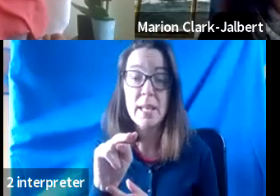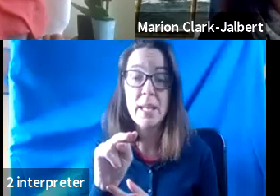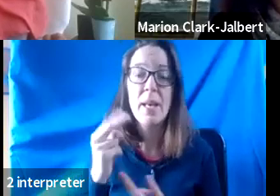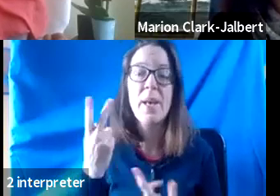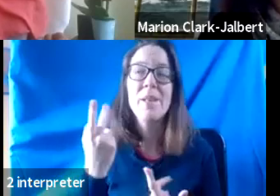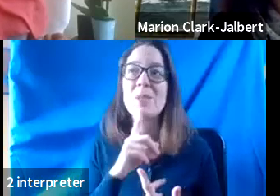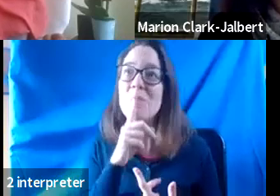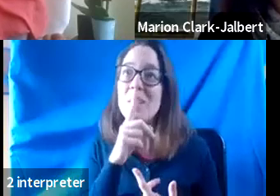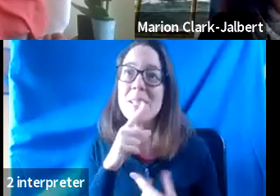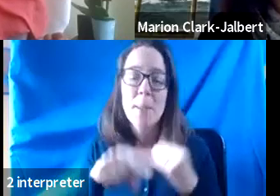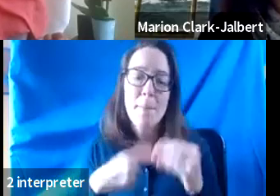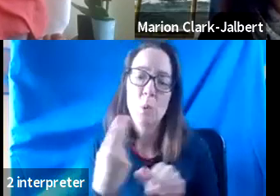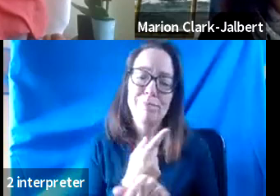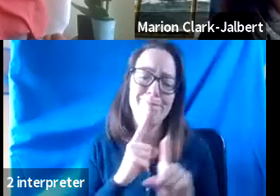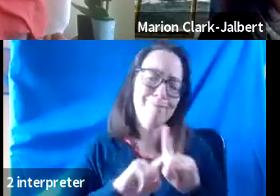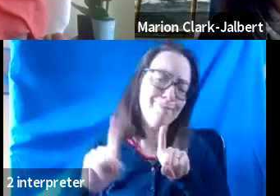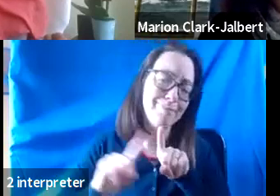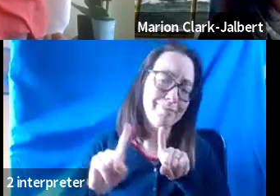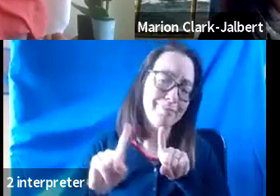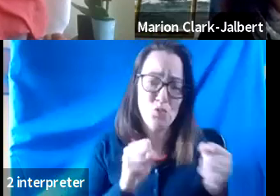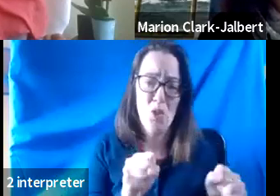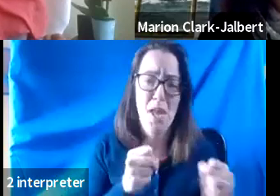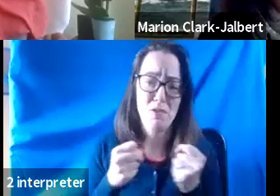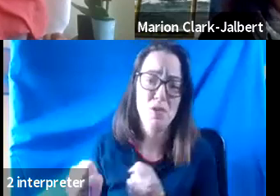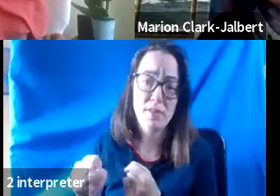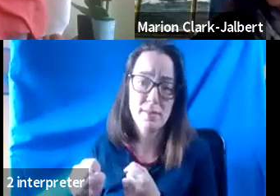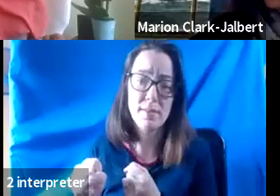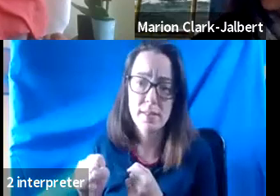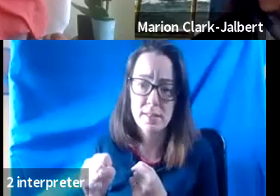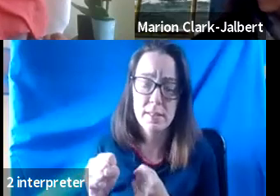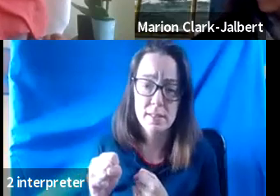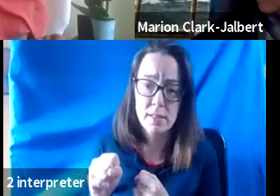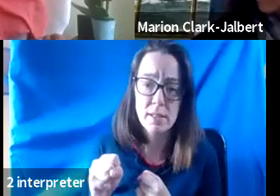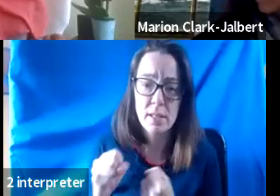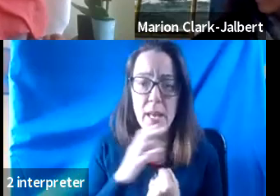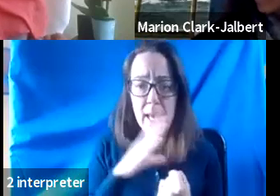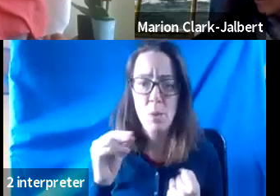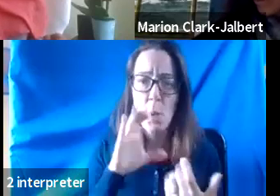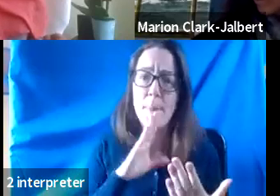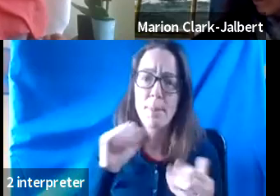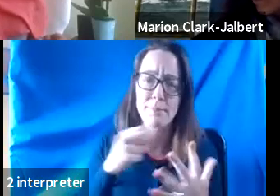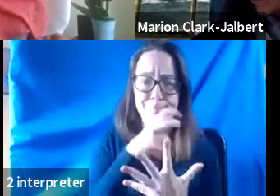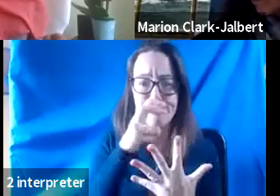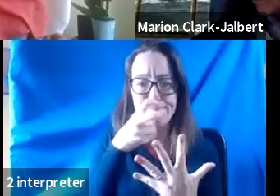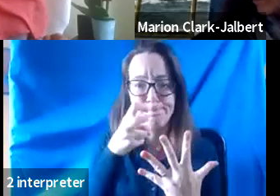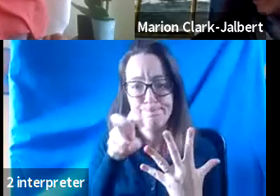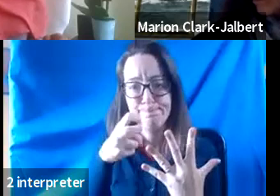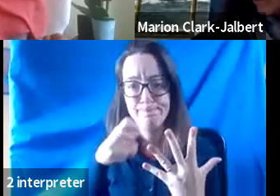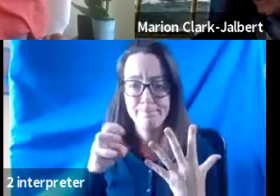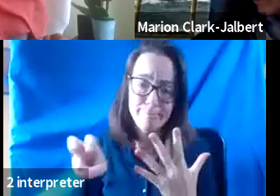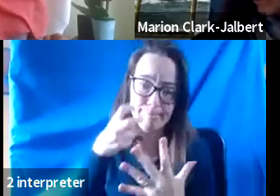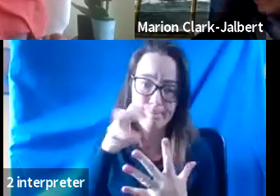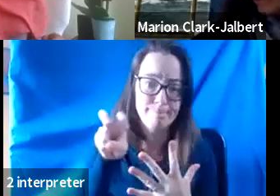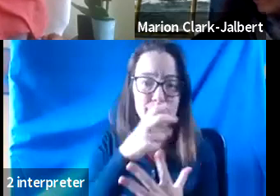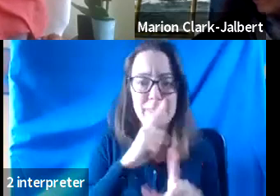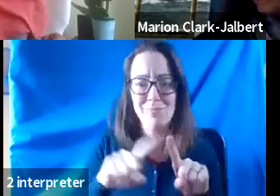multiple strategies, and we need to be sort of flexible and nimble moving in and out of our strategies. So our goal, when